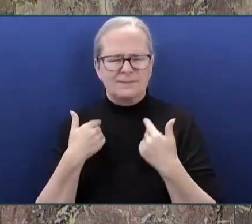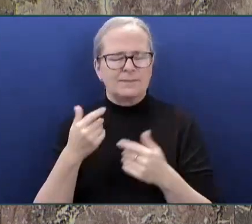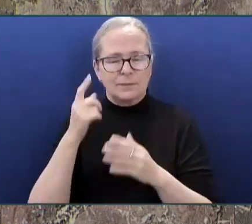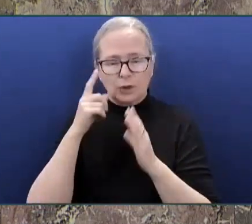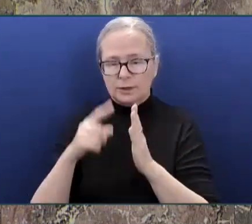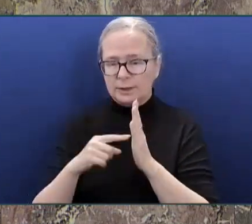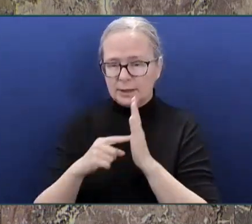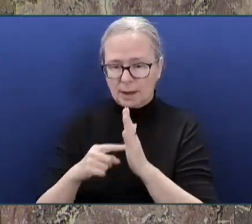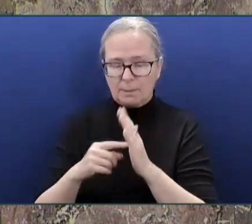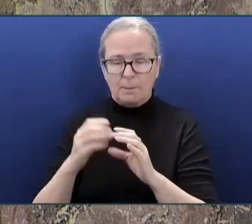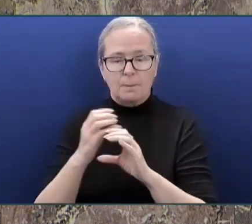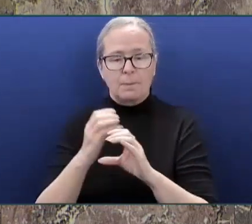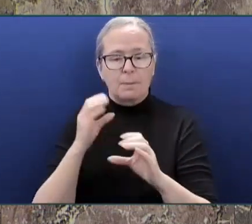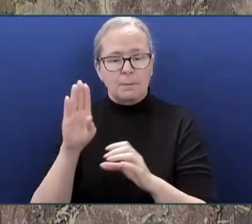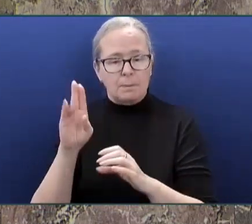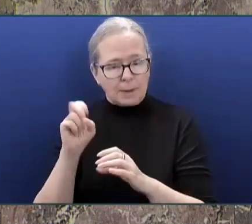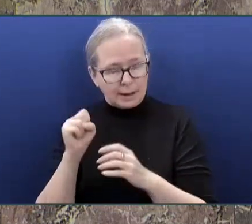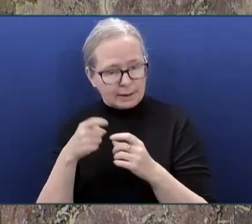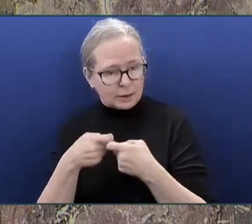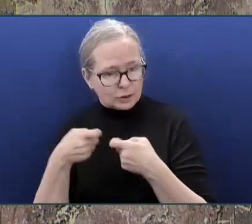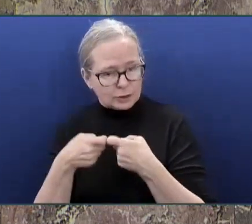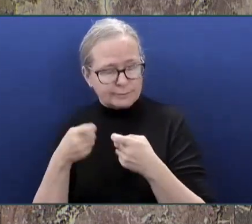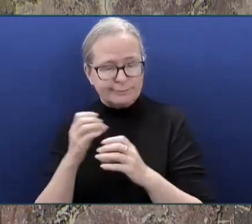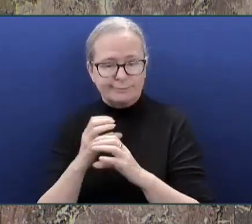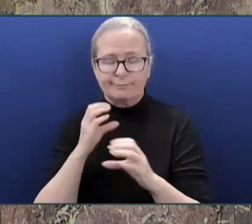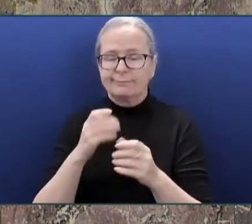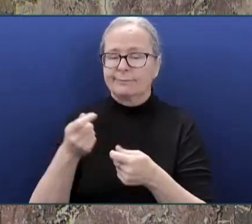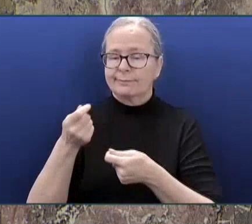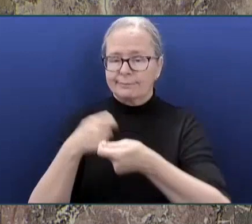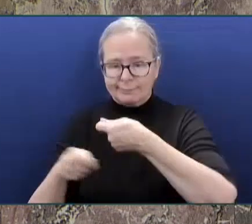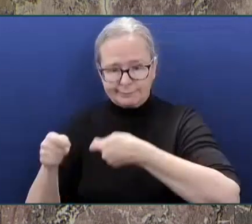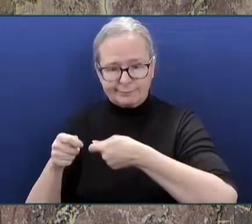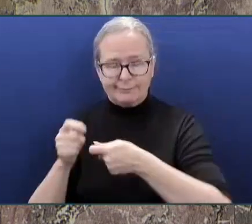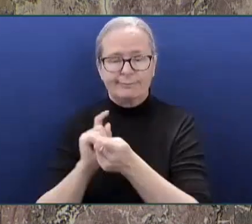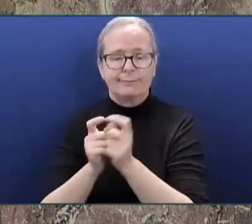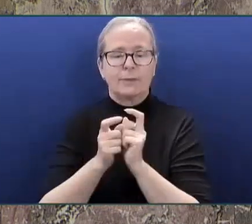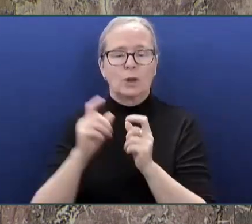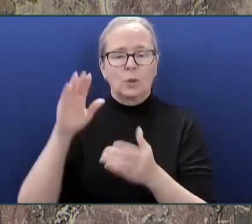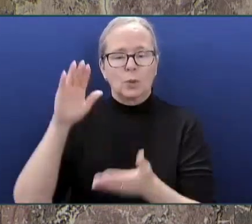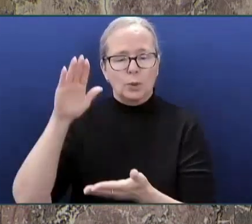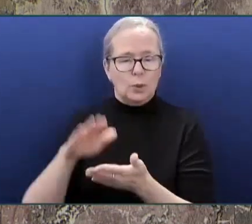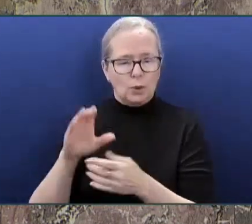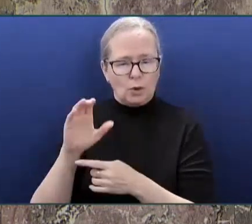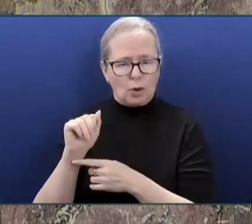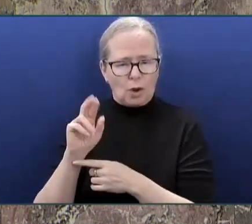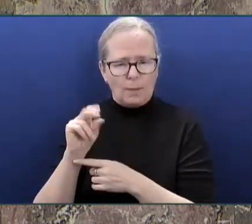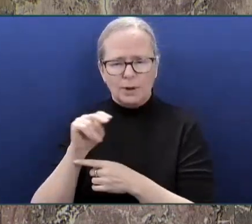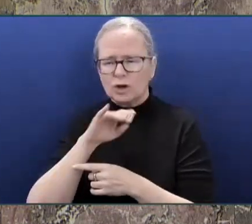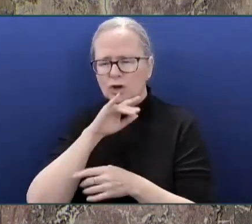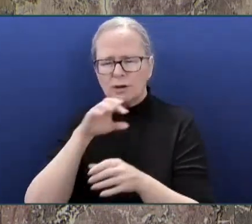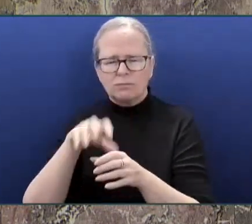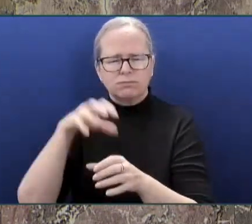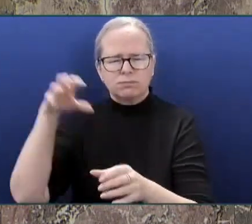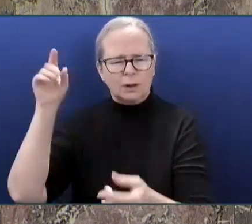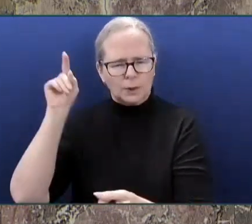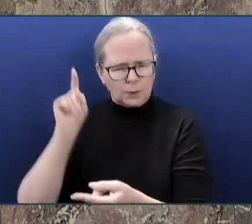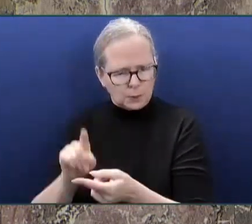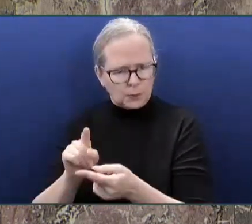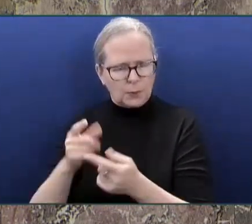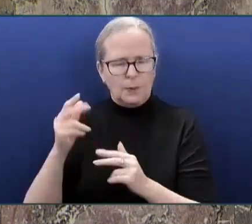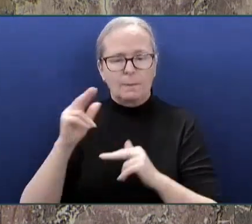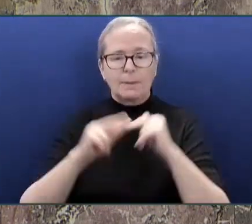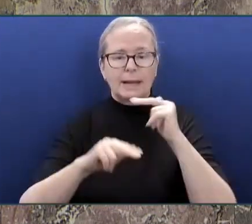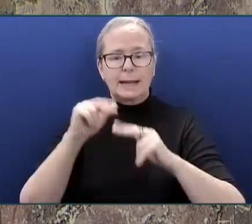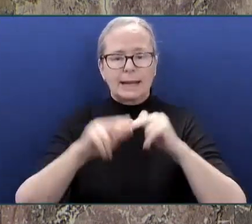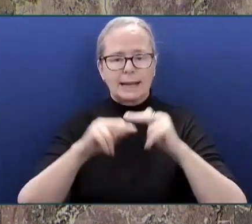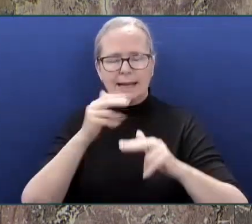the decarbonization of buildings and heating, whether it's a range of supports to local governments, communities, and